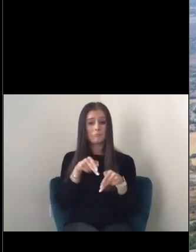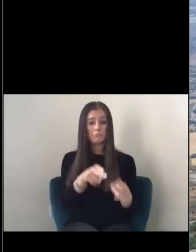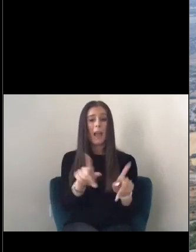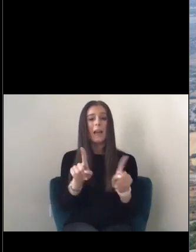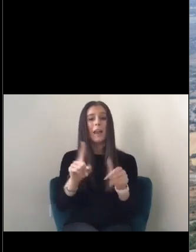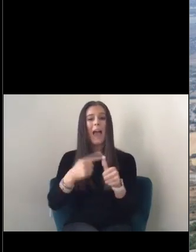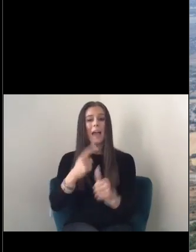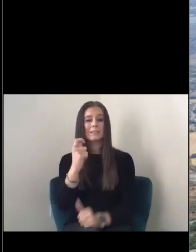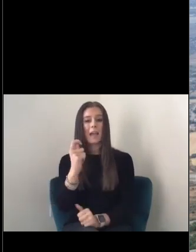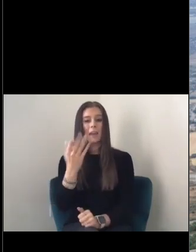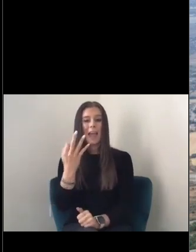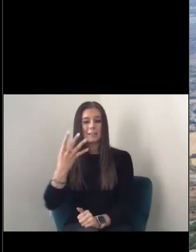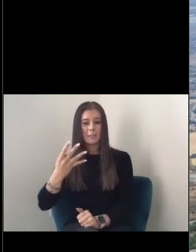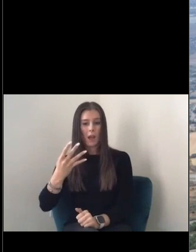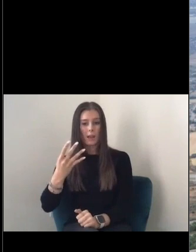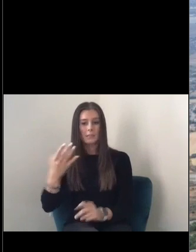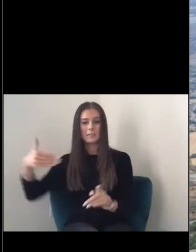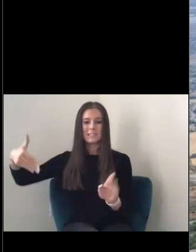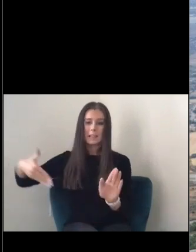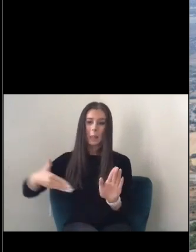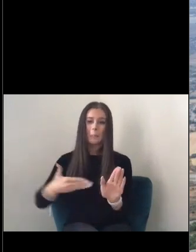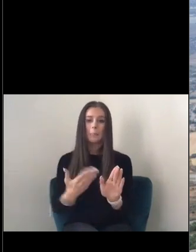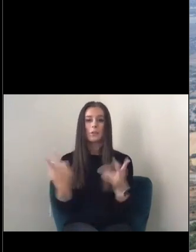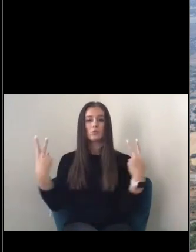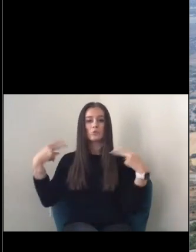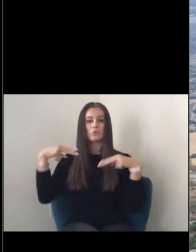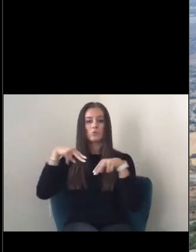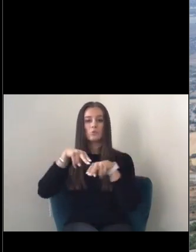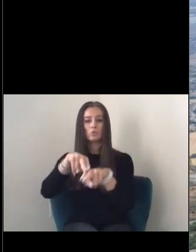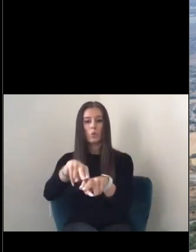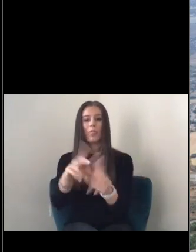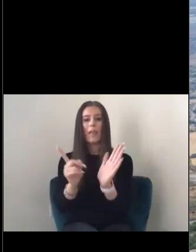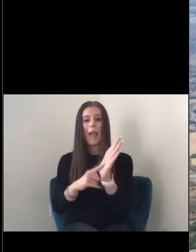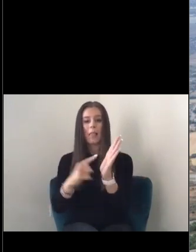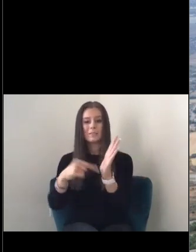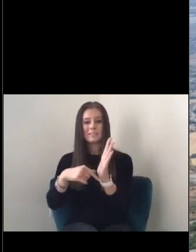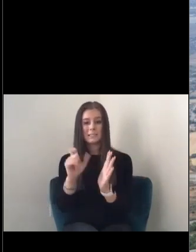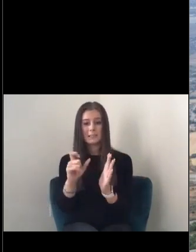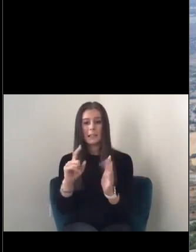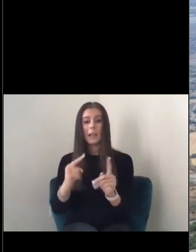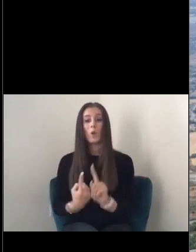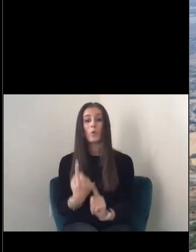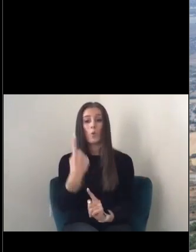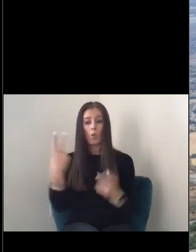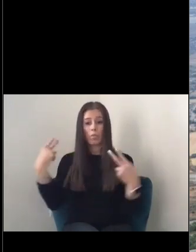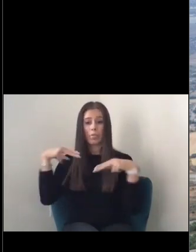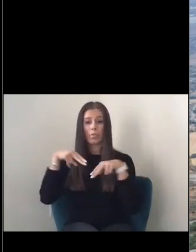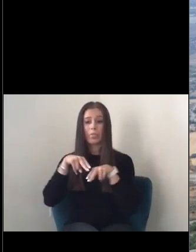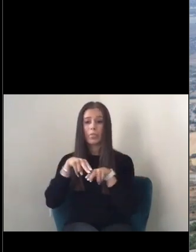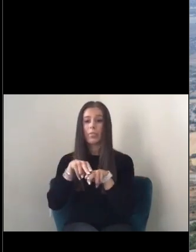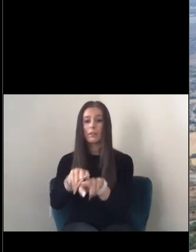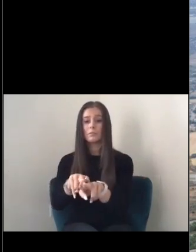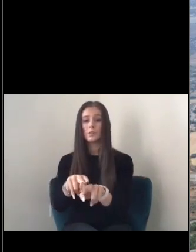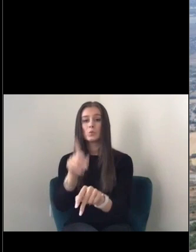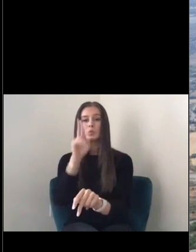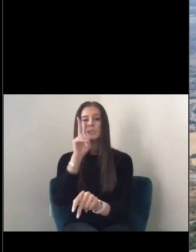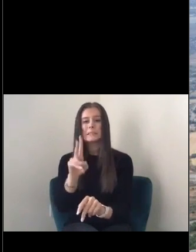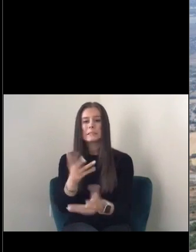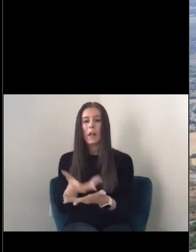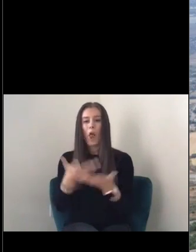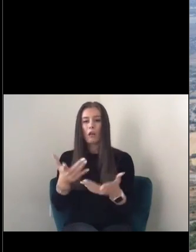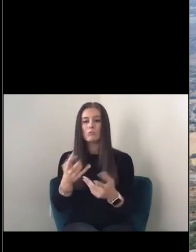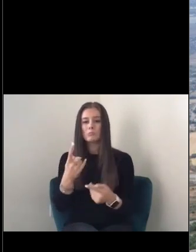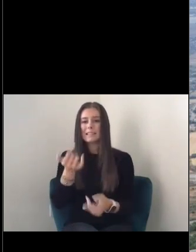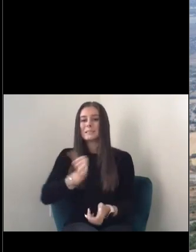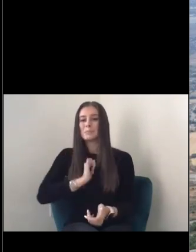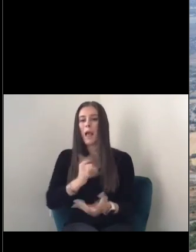A1089 northbound slip joins the Lower Thames Crossing northbound carriageway, our modelling has shown that more heavy goods vehicles